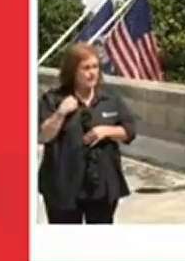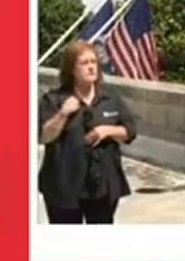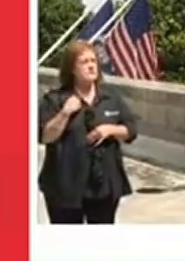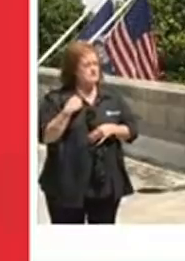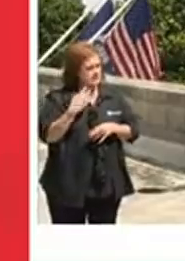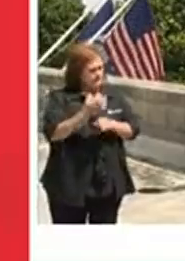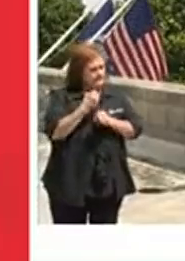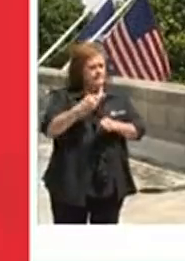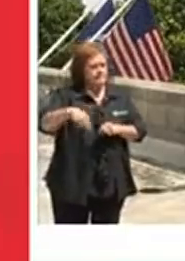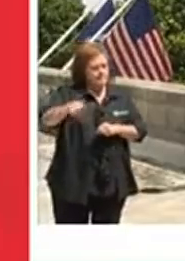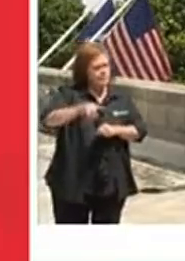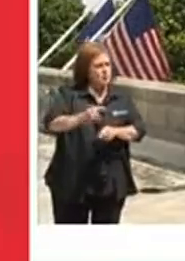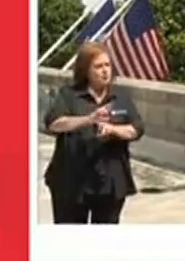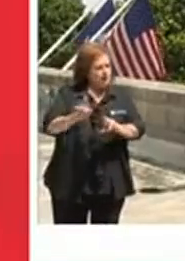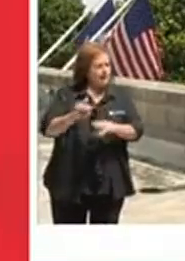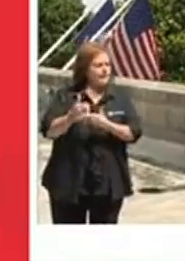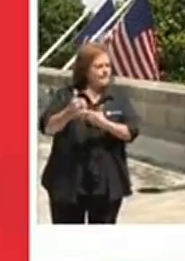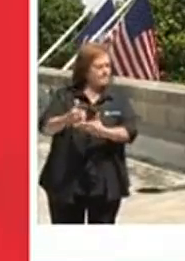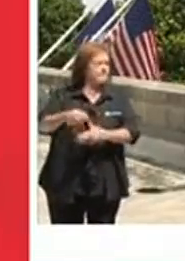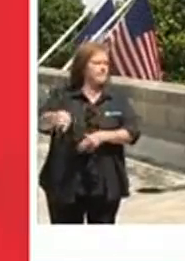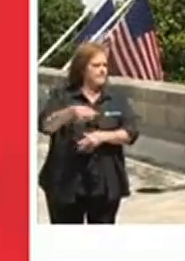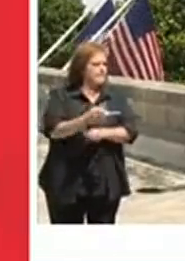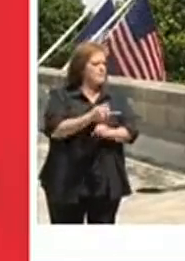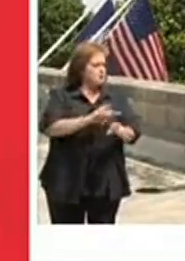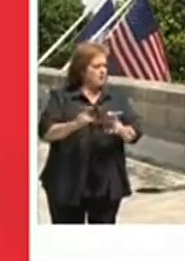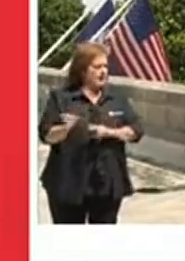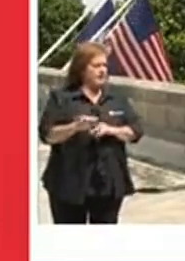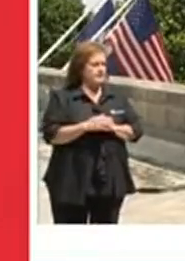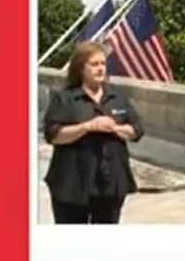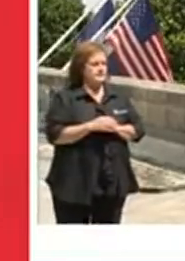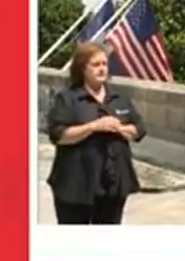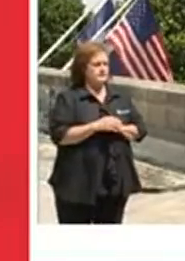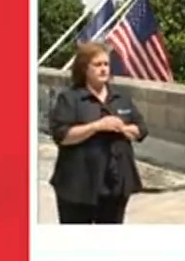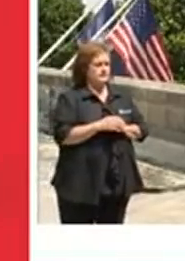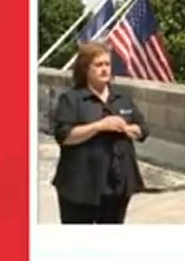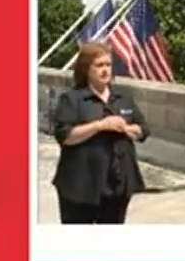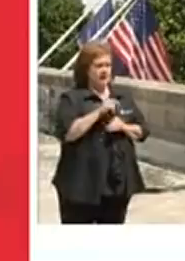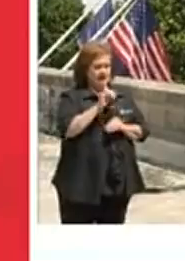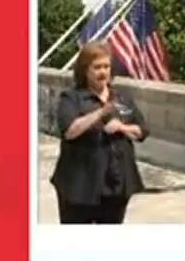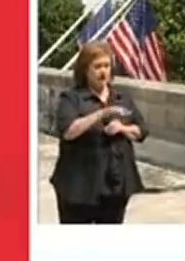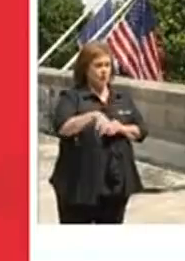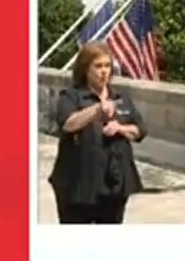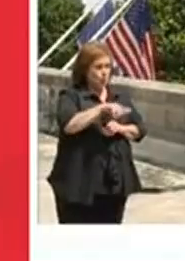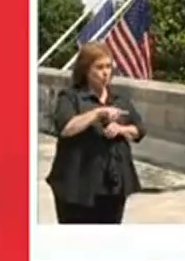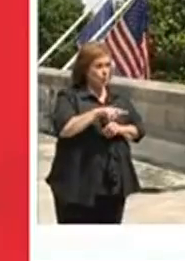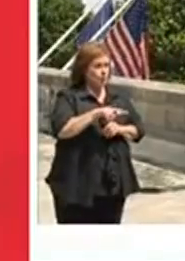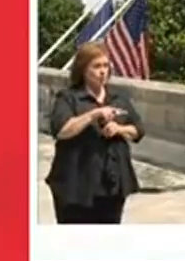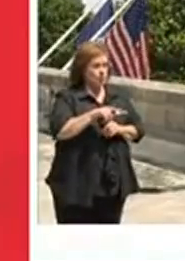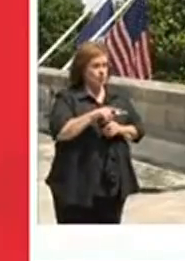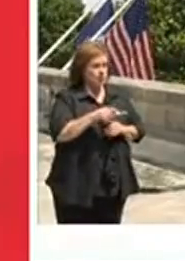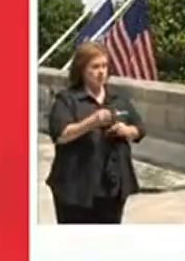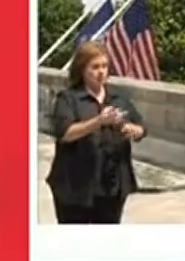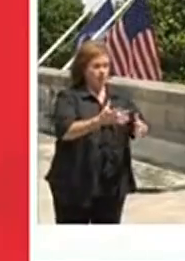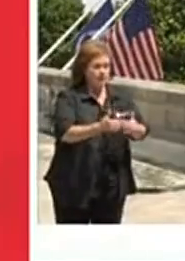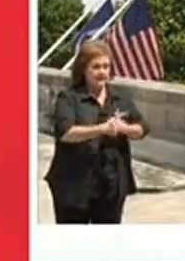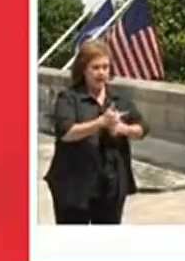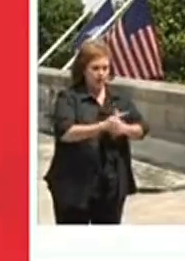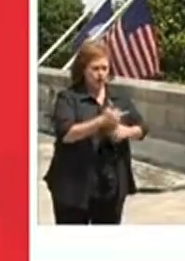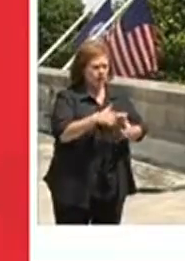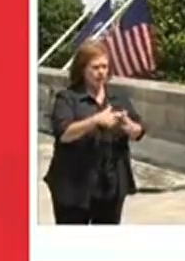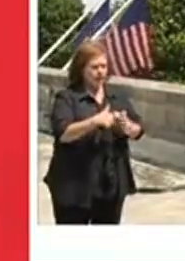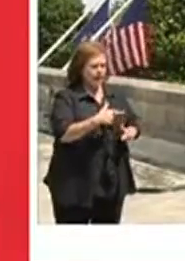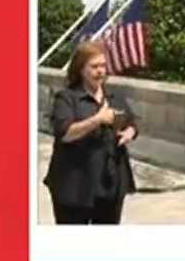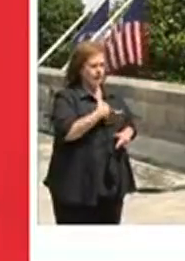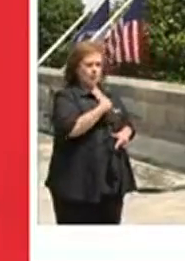well during this event. The less you put yourself at risk, is the less you put our first responders at risk in